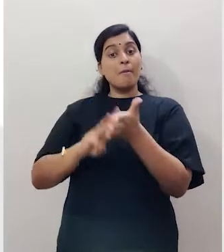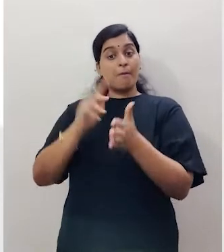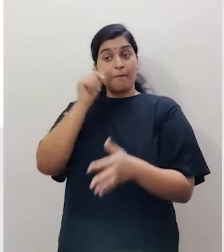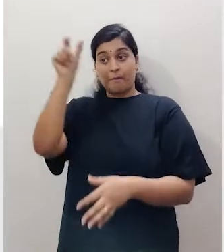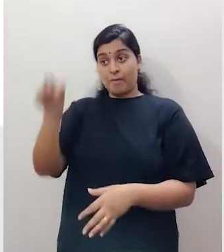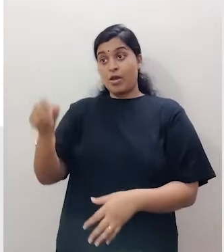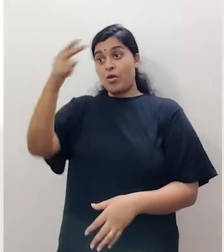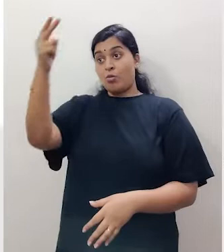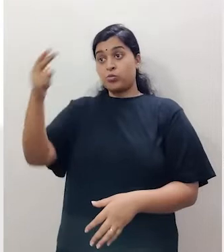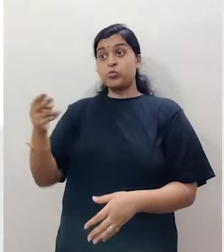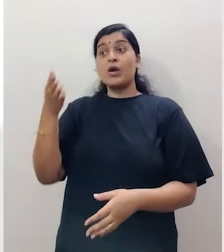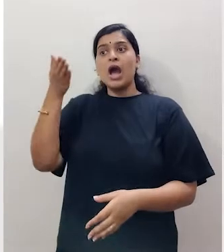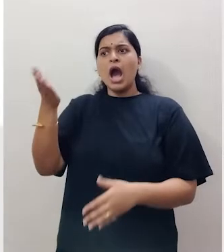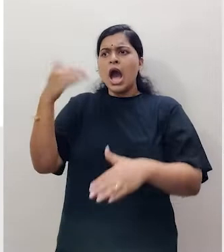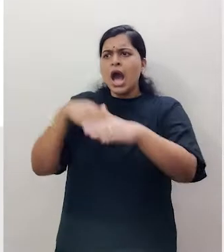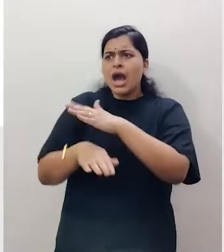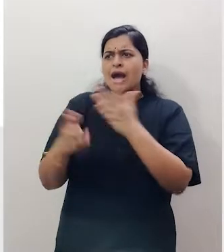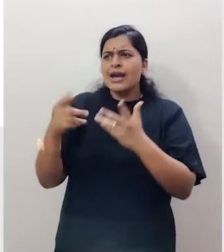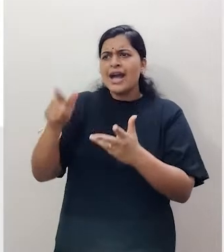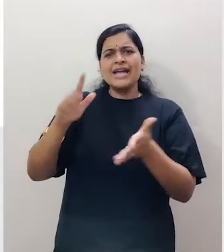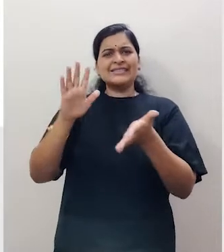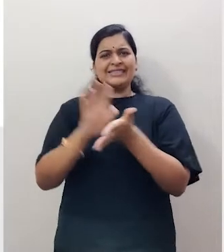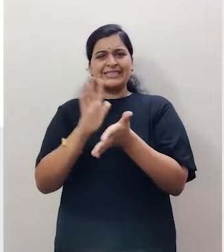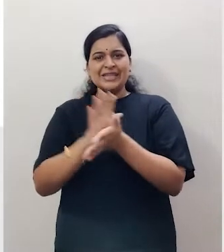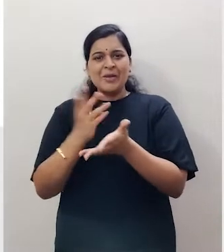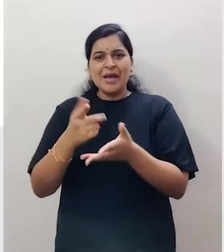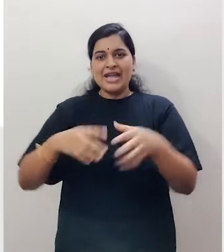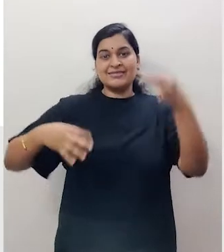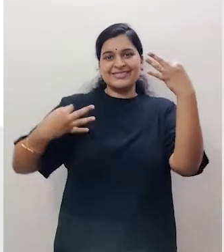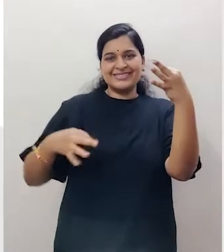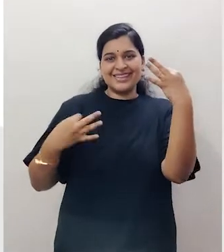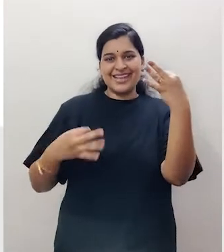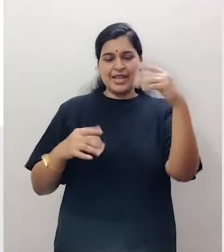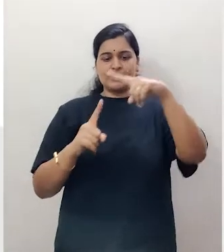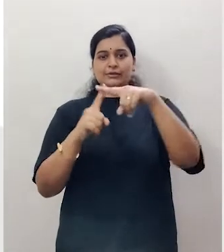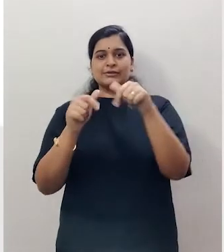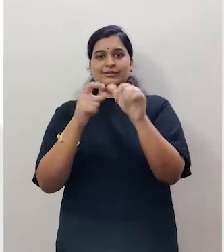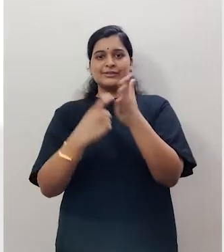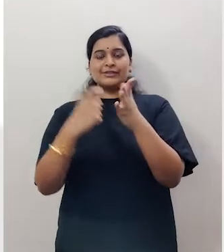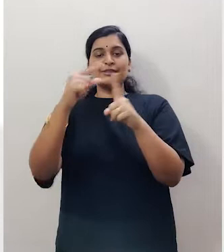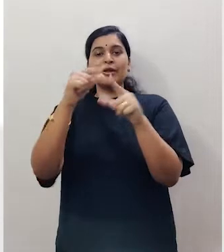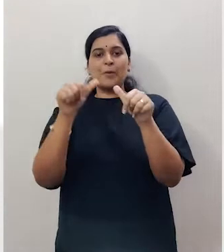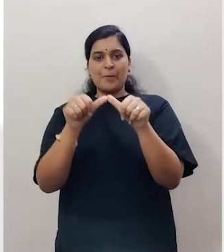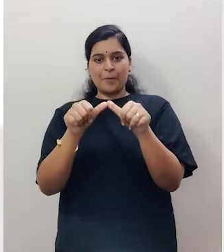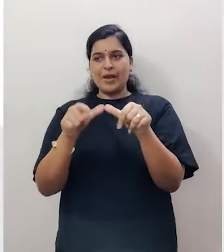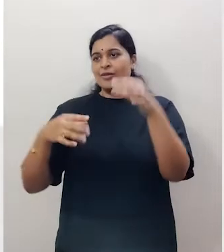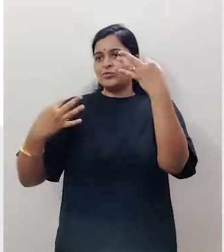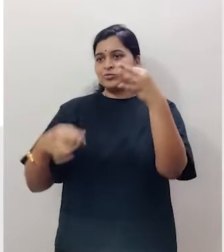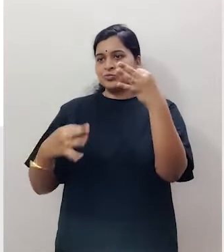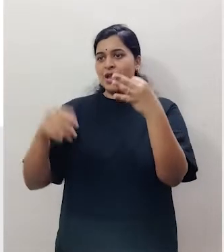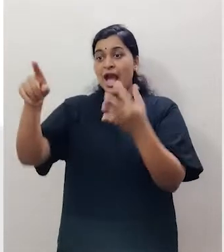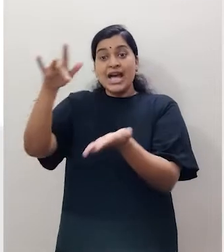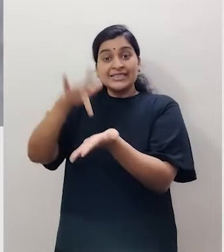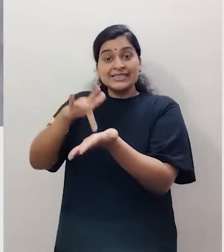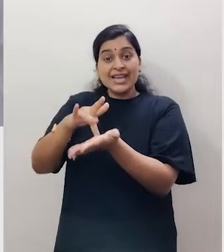the work is the ceremonial tarpa dance, a spiral formation created by dancing men and women with the tarpa player in the